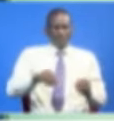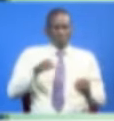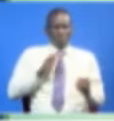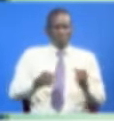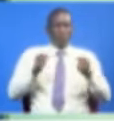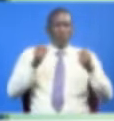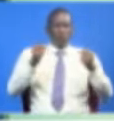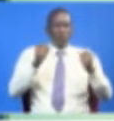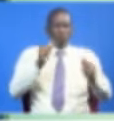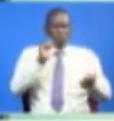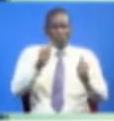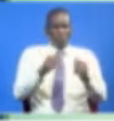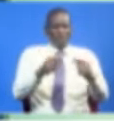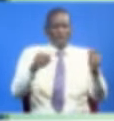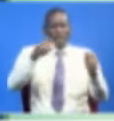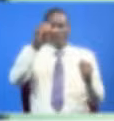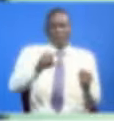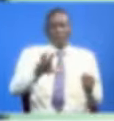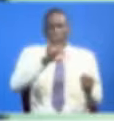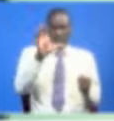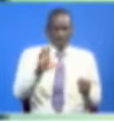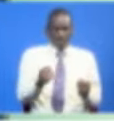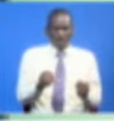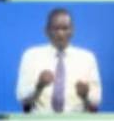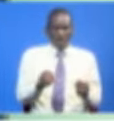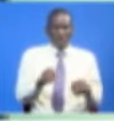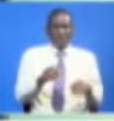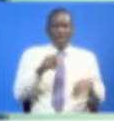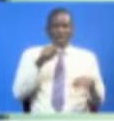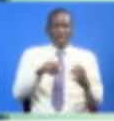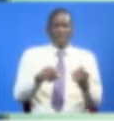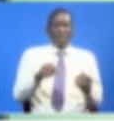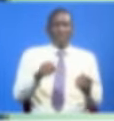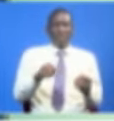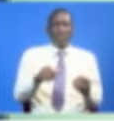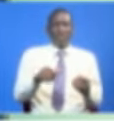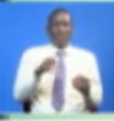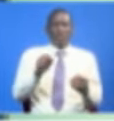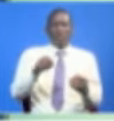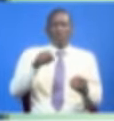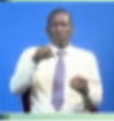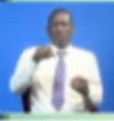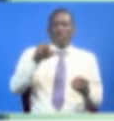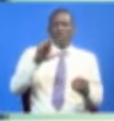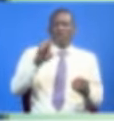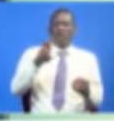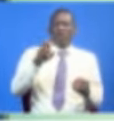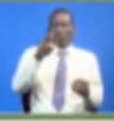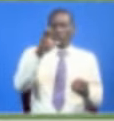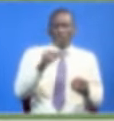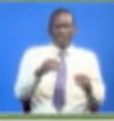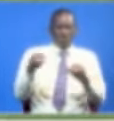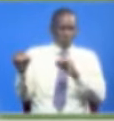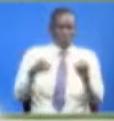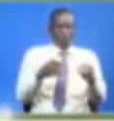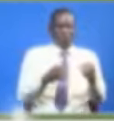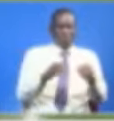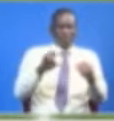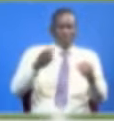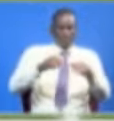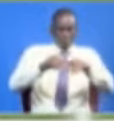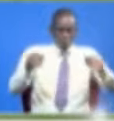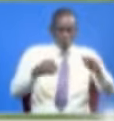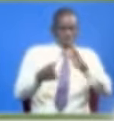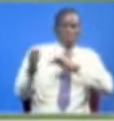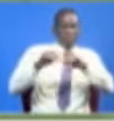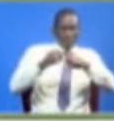Africa at the Stade Marquise in Antananarivo. Faith Livoy is moved from the second row to the back line, starting at